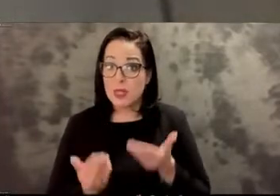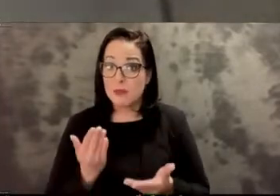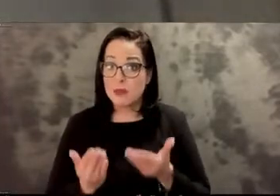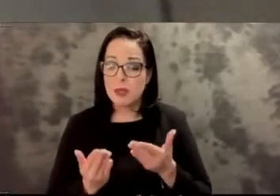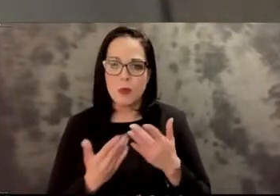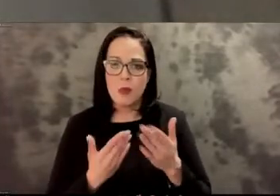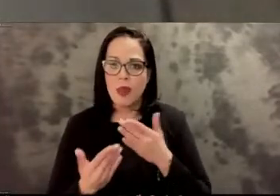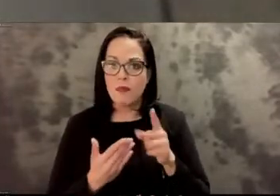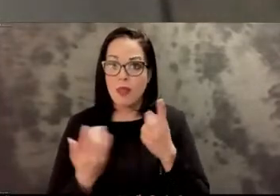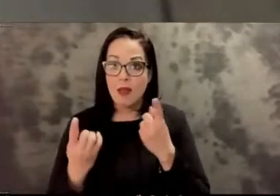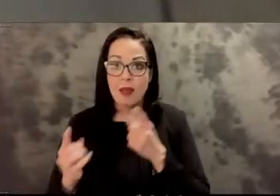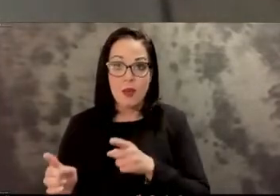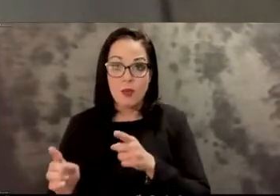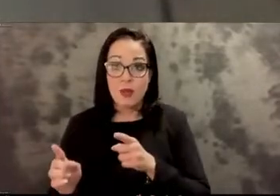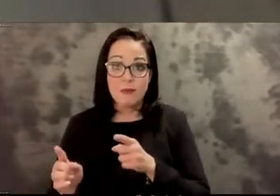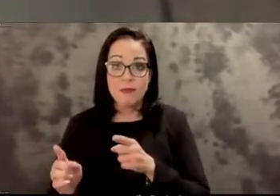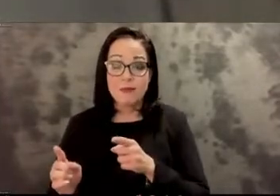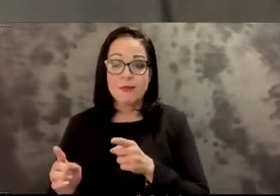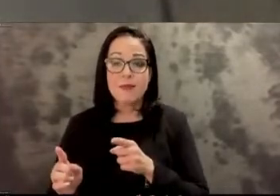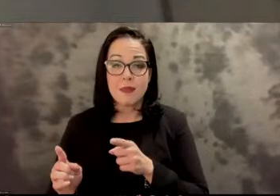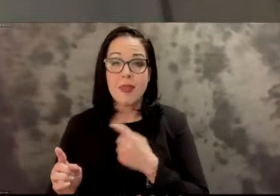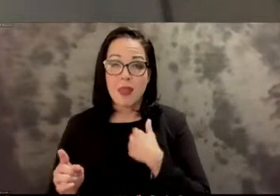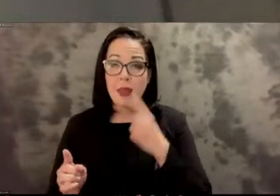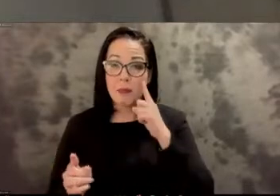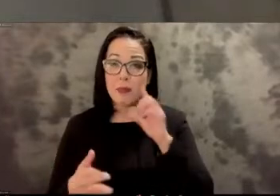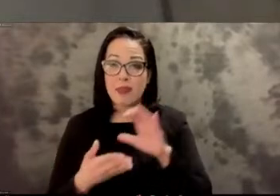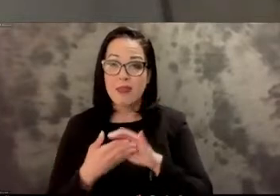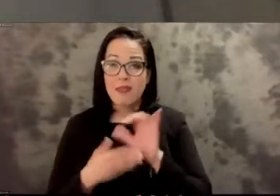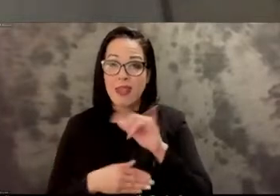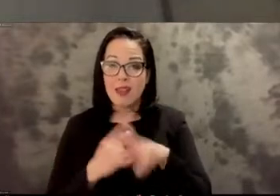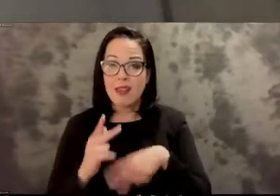the outcome may be, I think that kind of